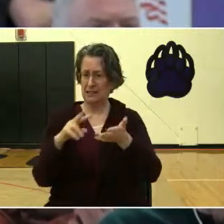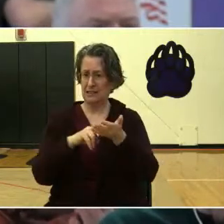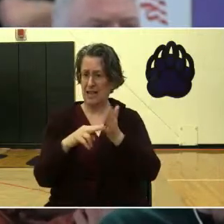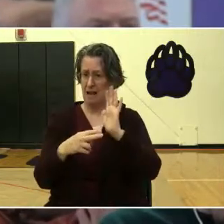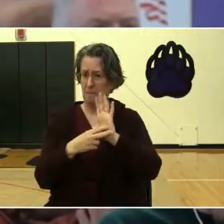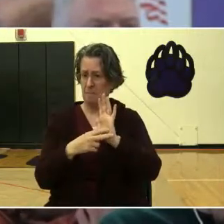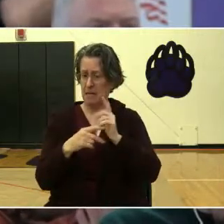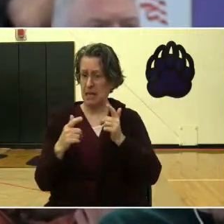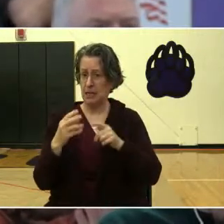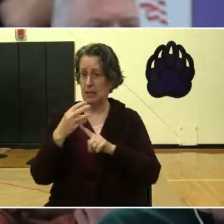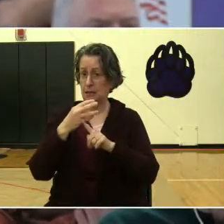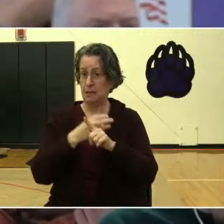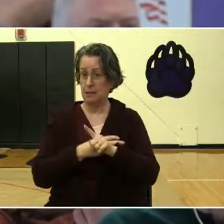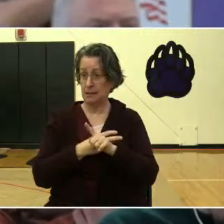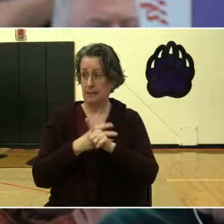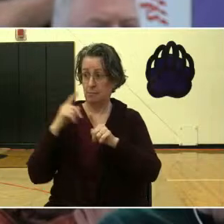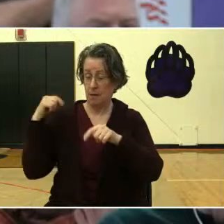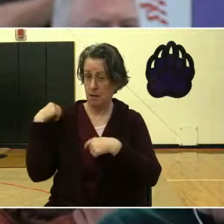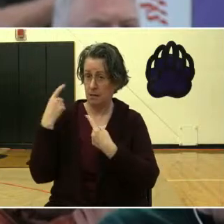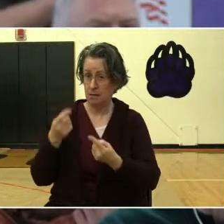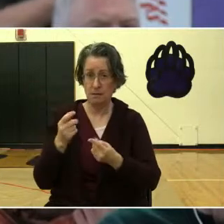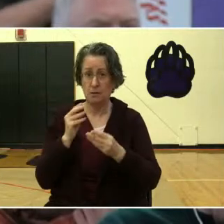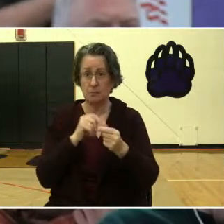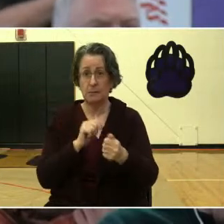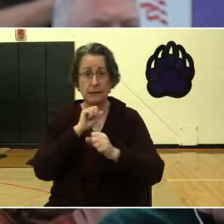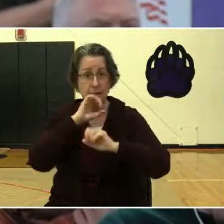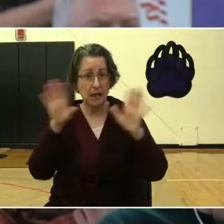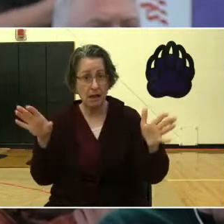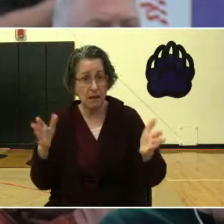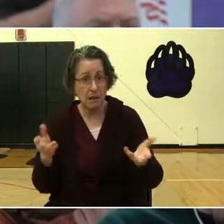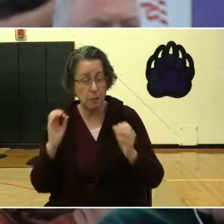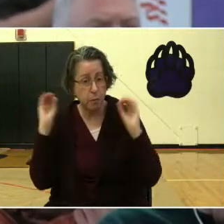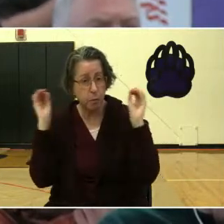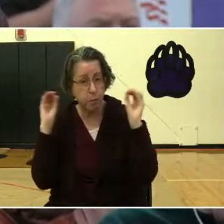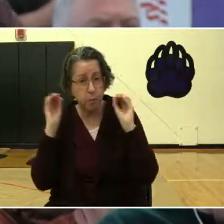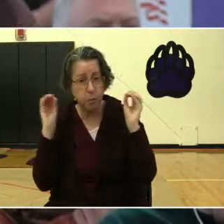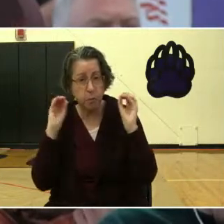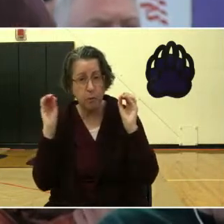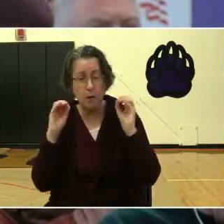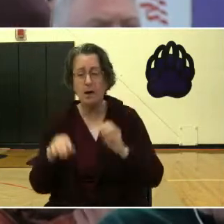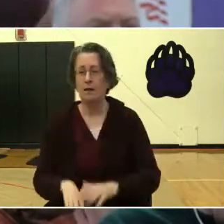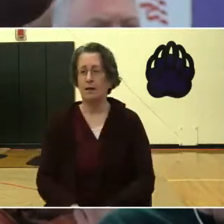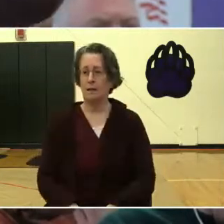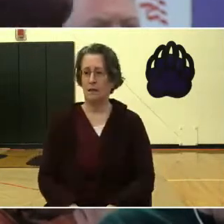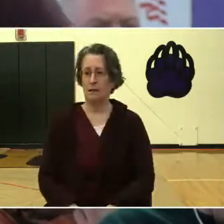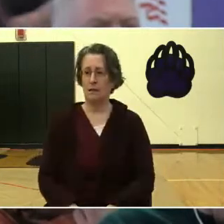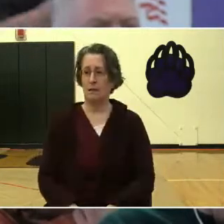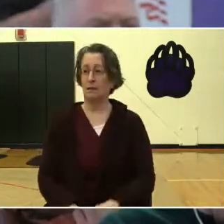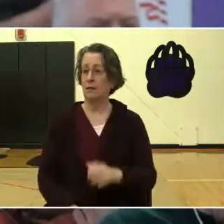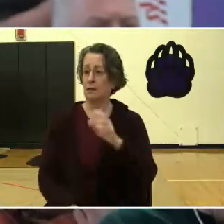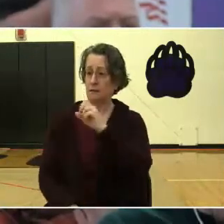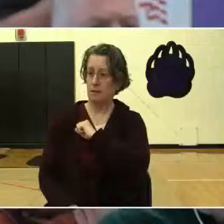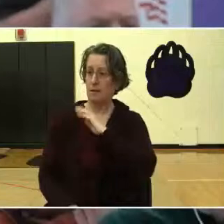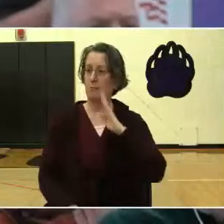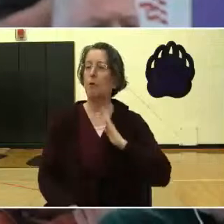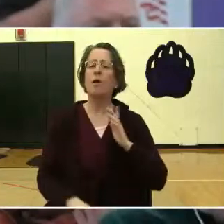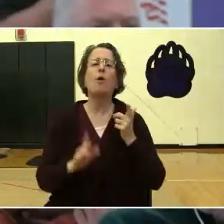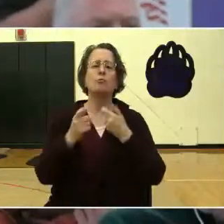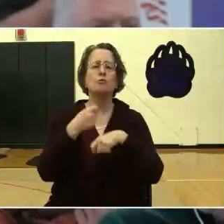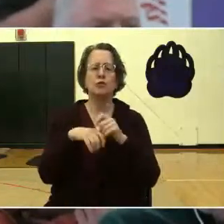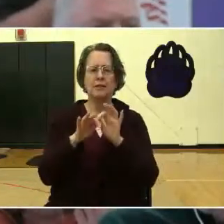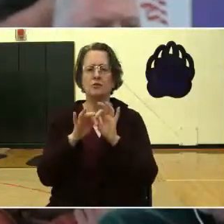of this fiscal year so far nothing has been spent member of Select board is interrogated